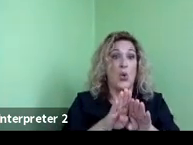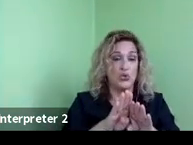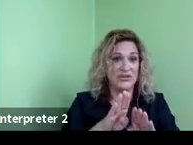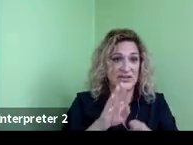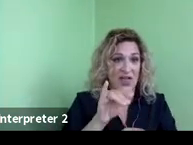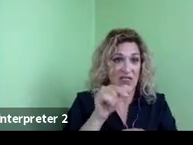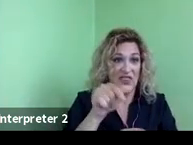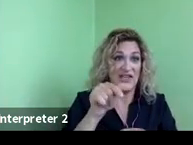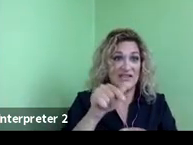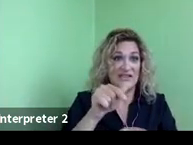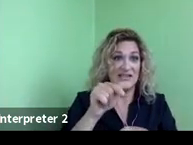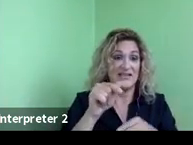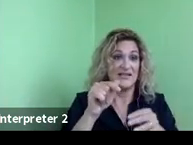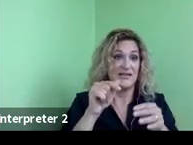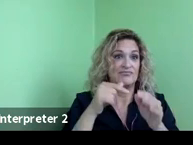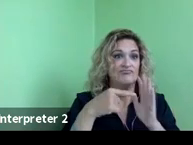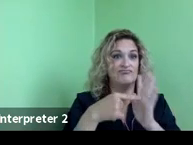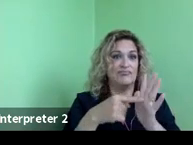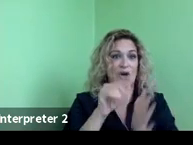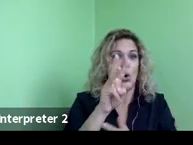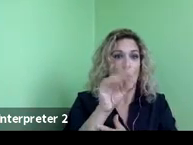that would be very helpful.